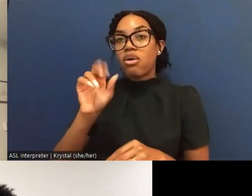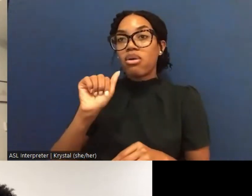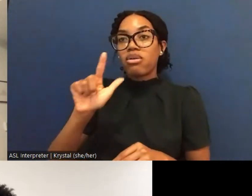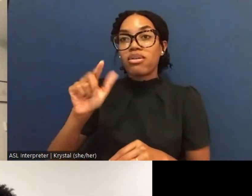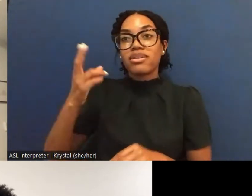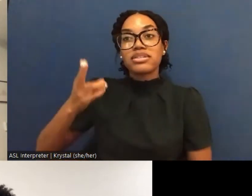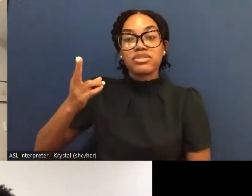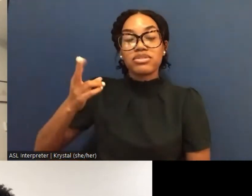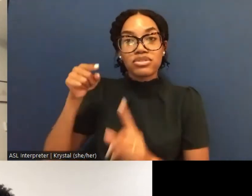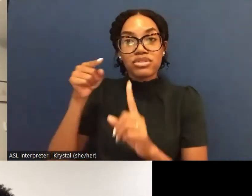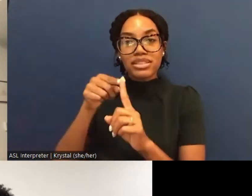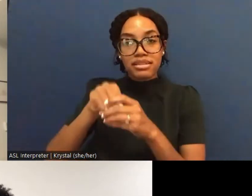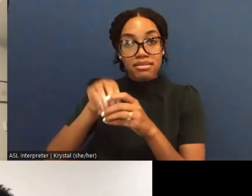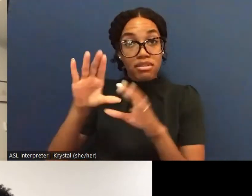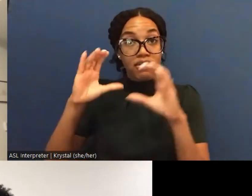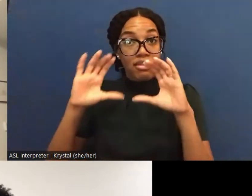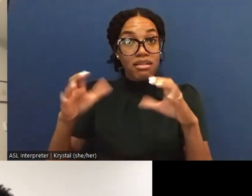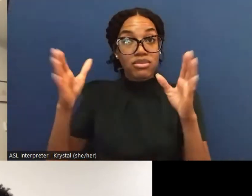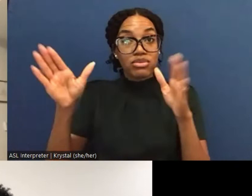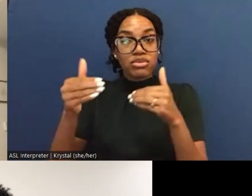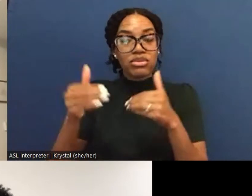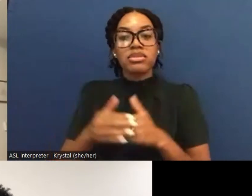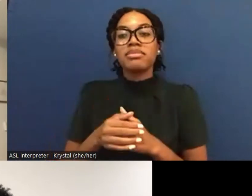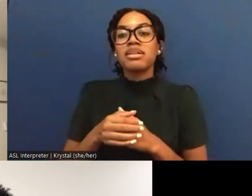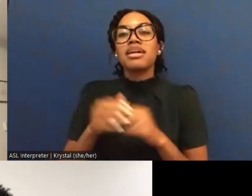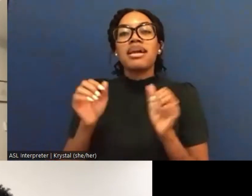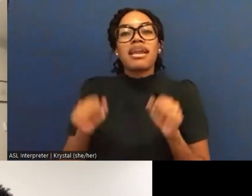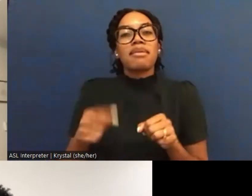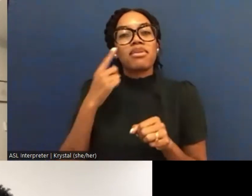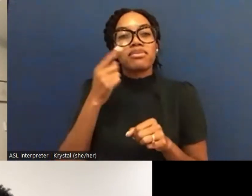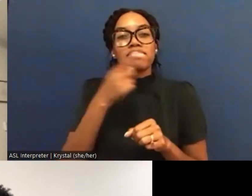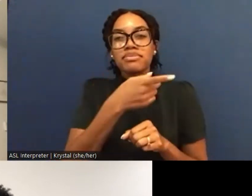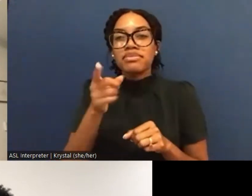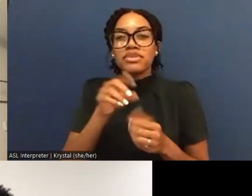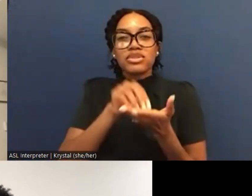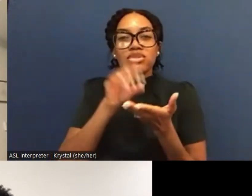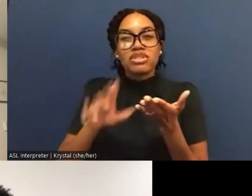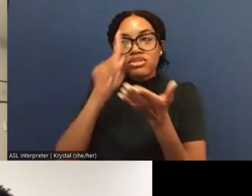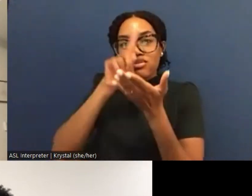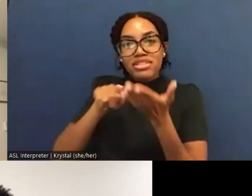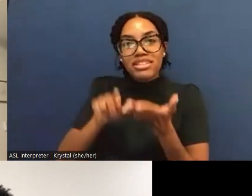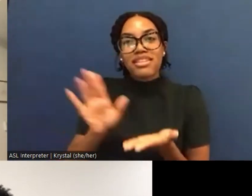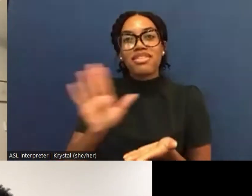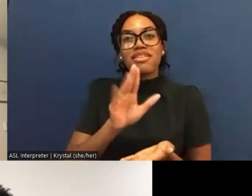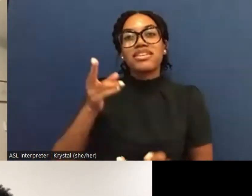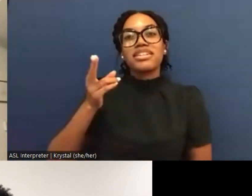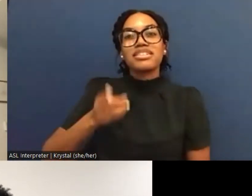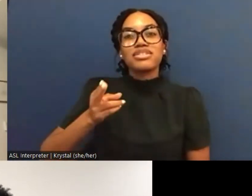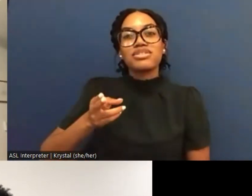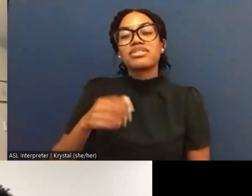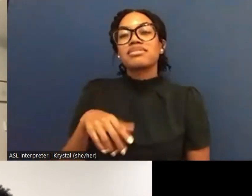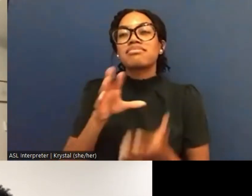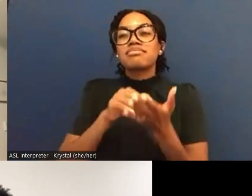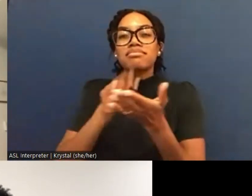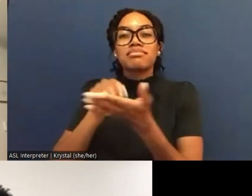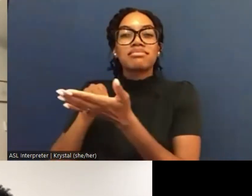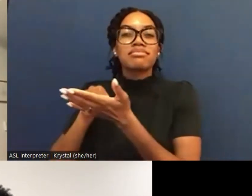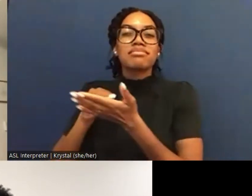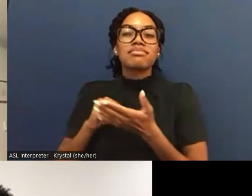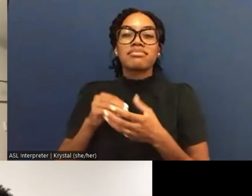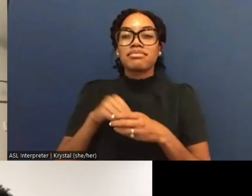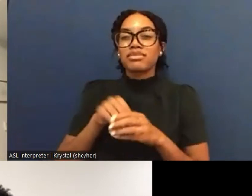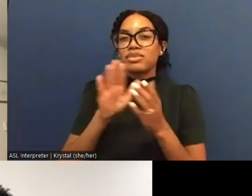able to see their stories and their ancestry as history as well, alongside the information that they learn in